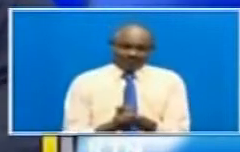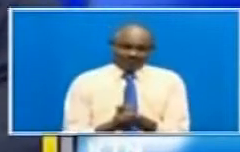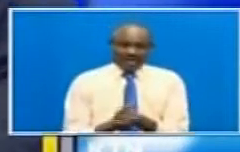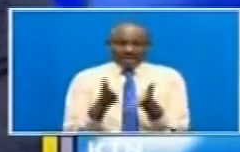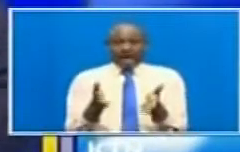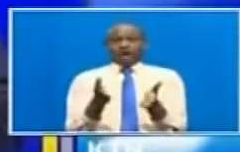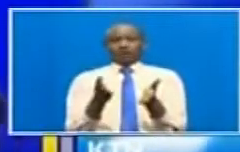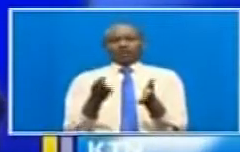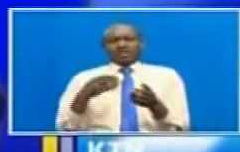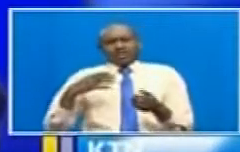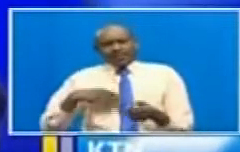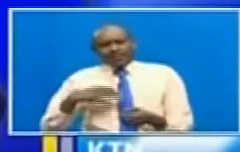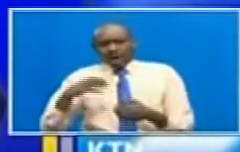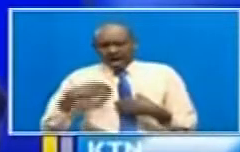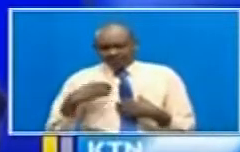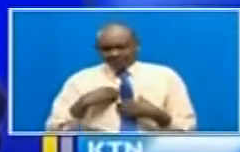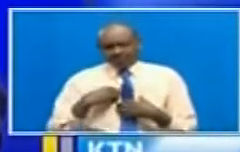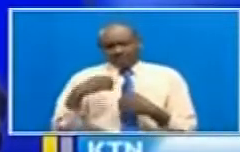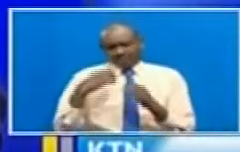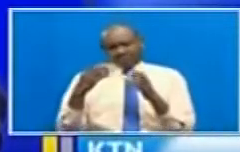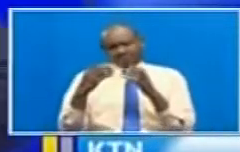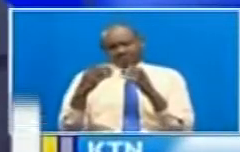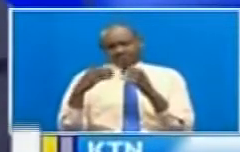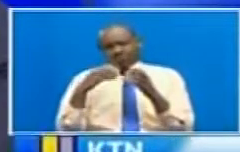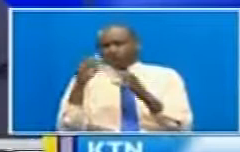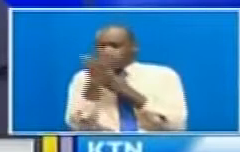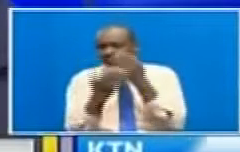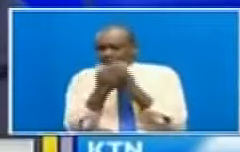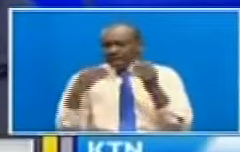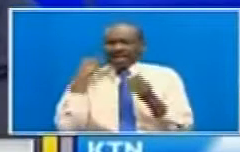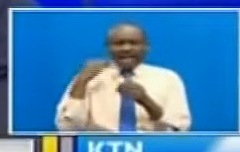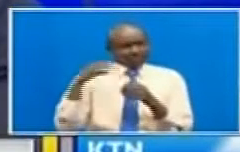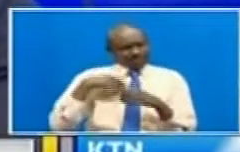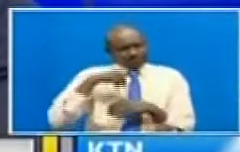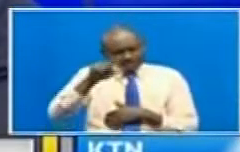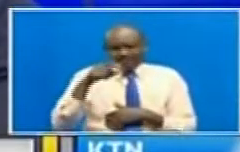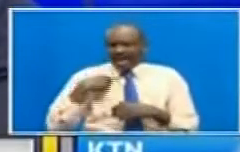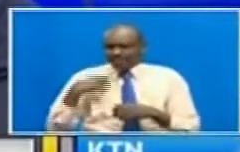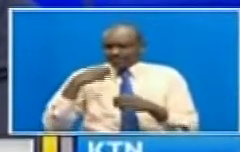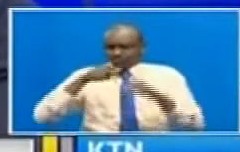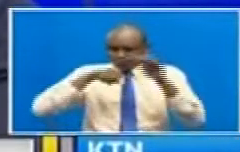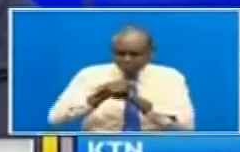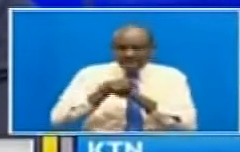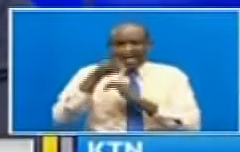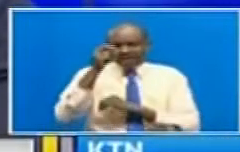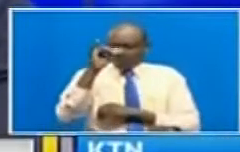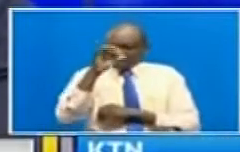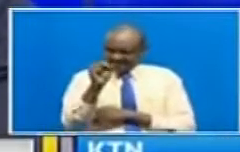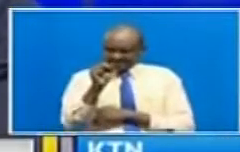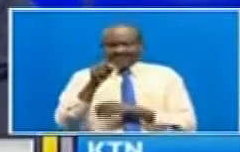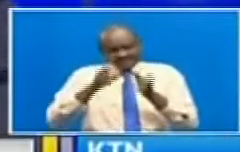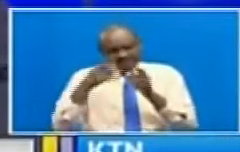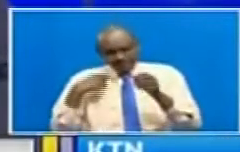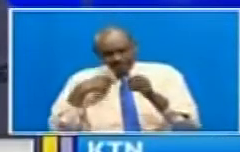Now in other news, detectives, including cybercrime experts, are trying to establish how criminals managed to hack into the National Youth Service